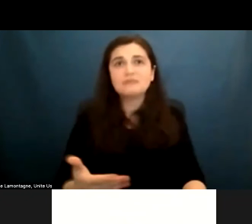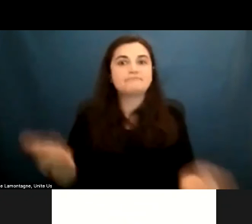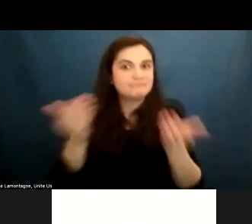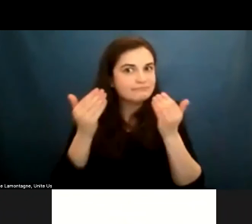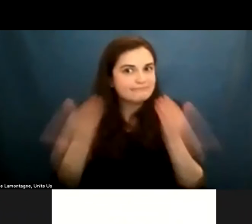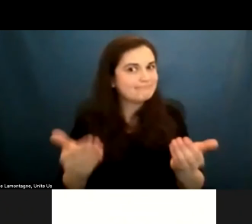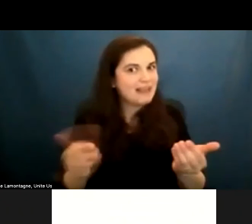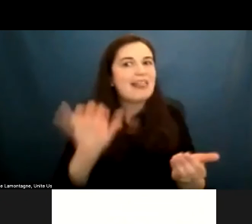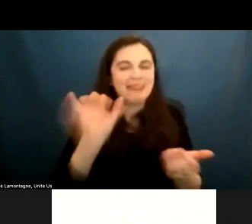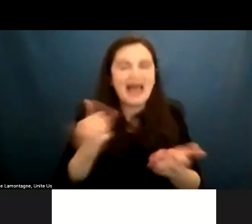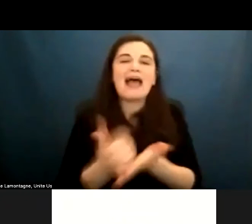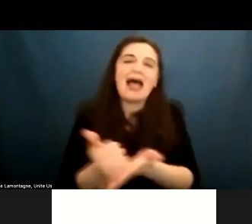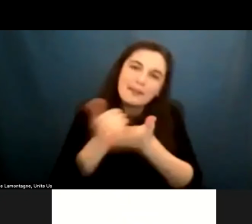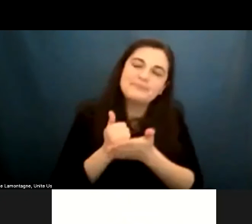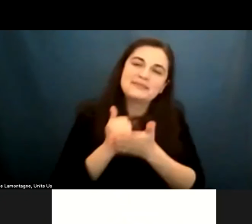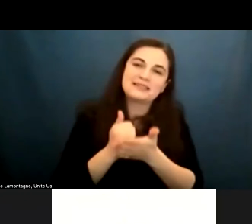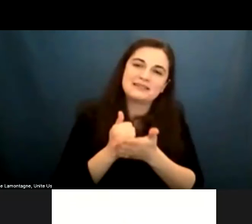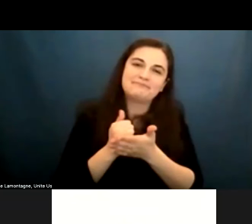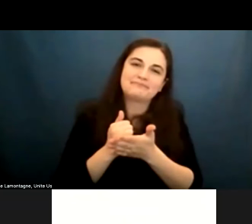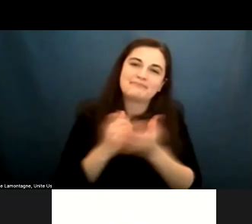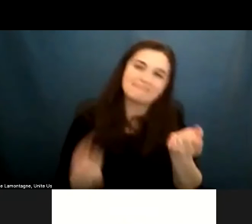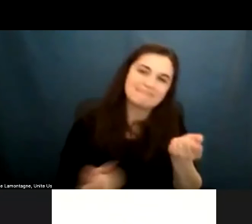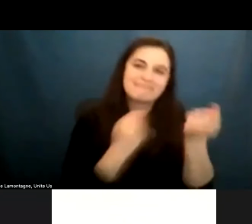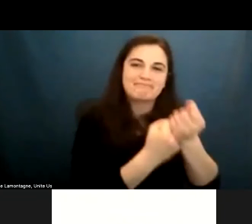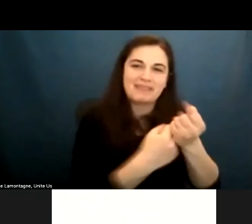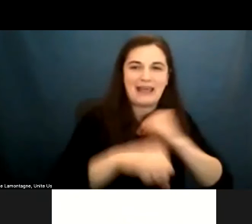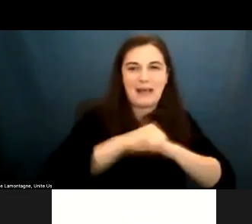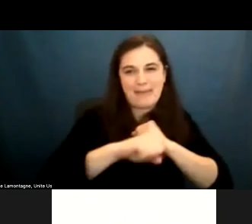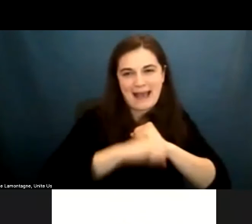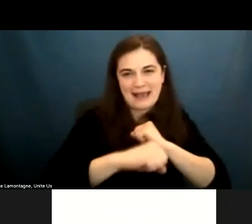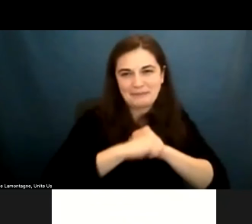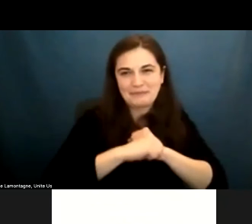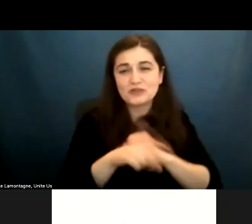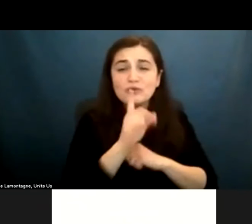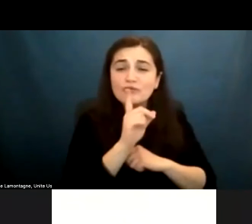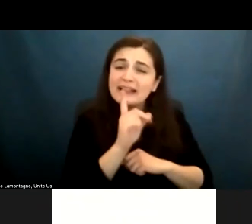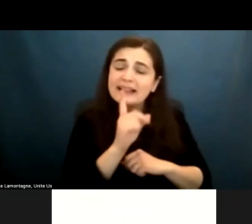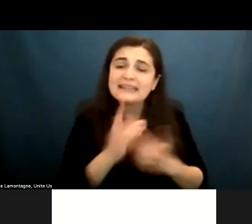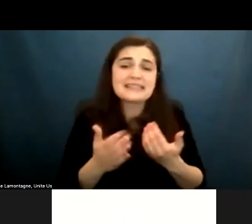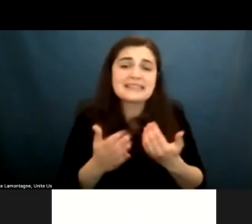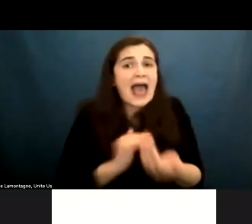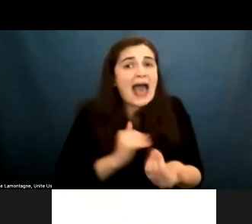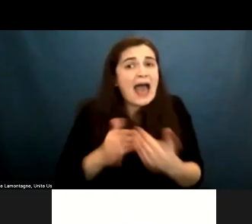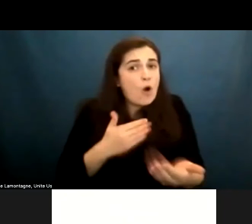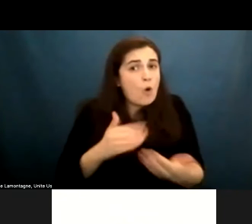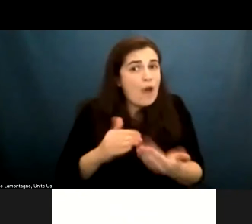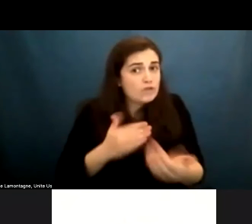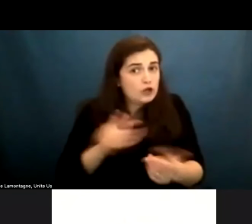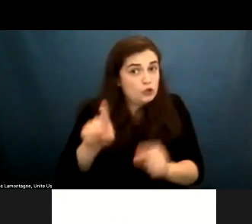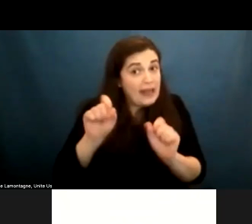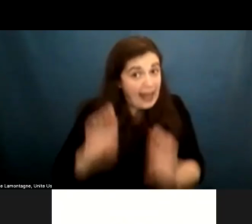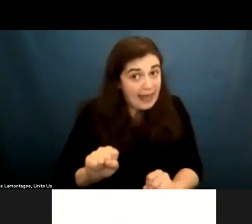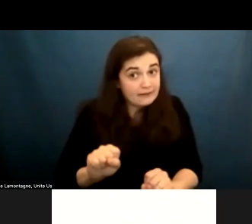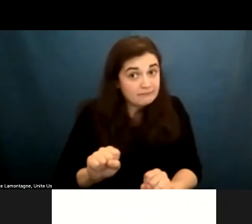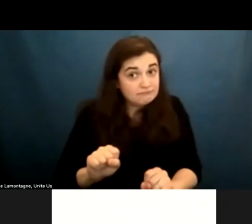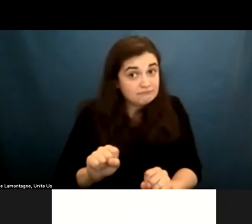advance campaigns. And so really it's about plugging in a way that feels right for you. Am I hearing that